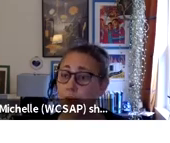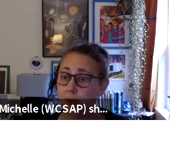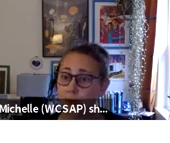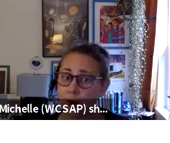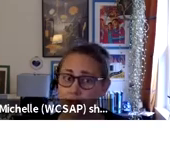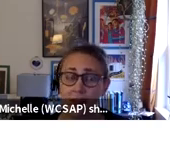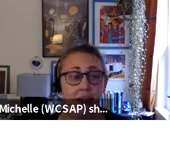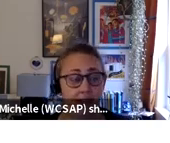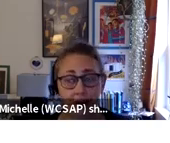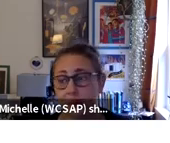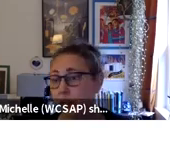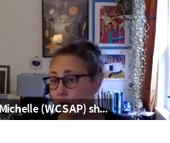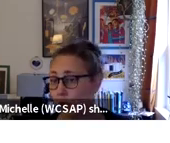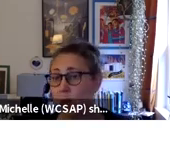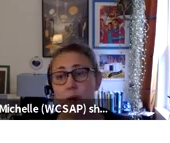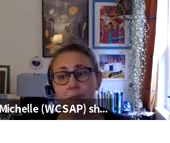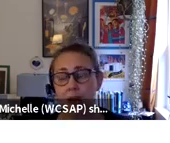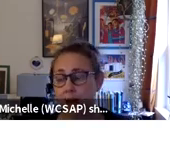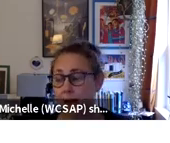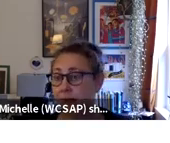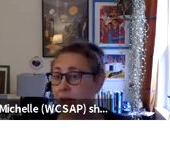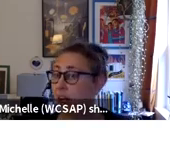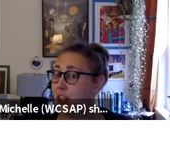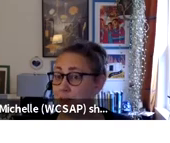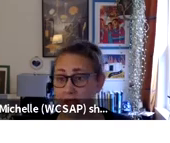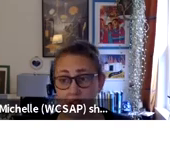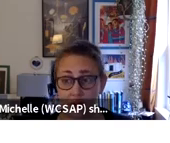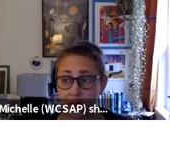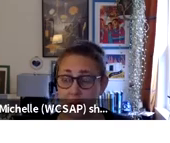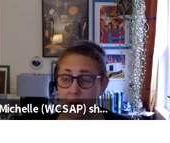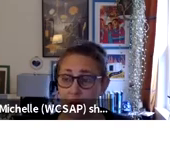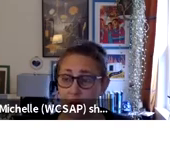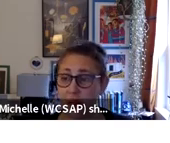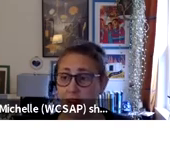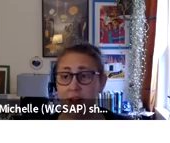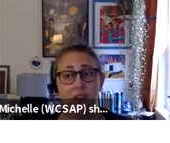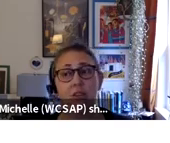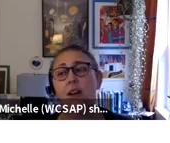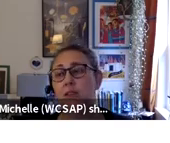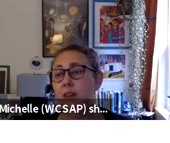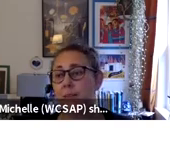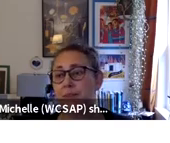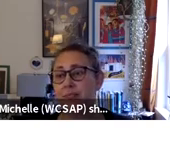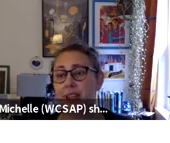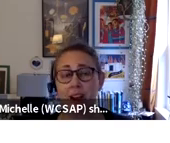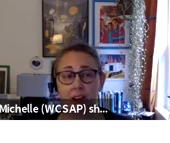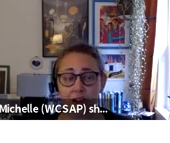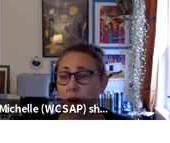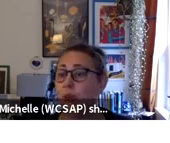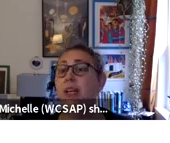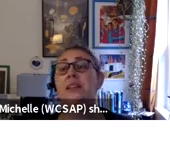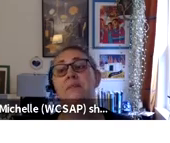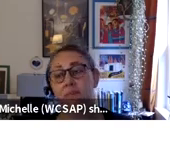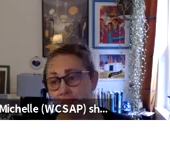to help reinforce, yep, that's normal, because you've known this person for 20 years and you thought you knew them. And